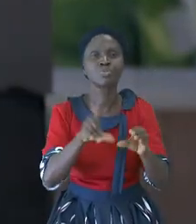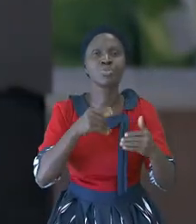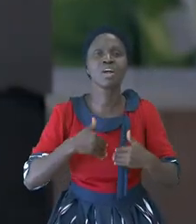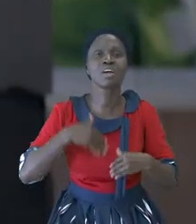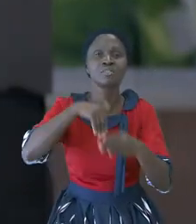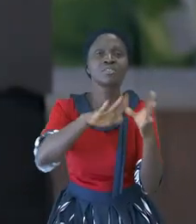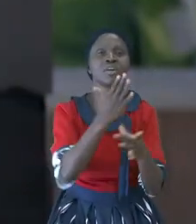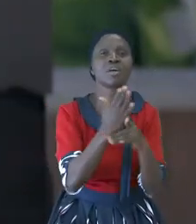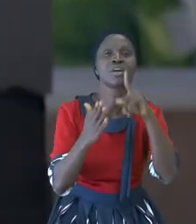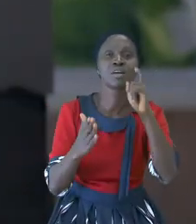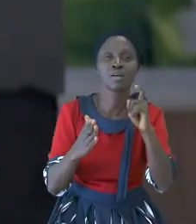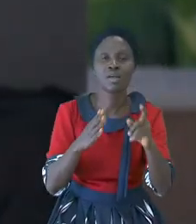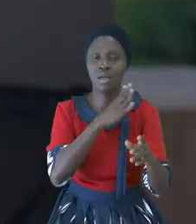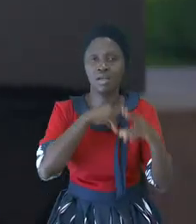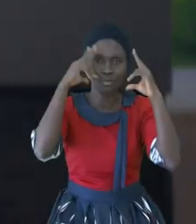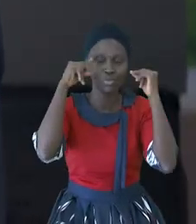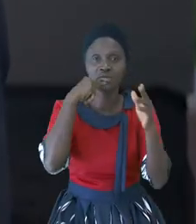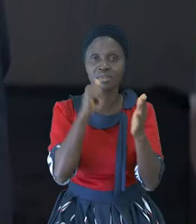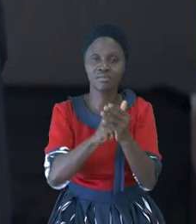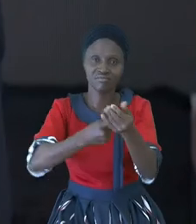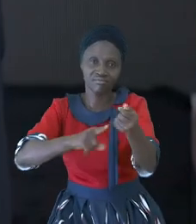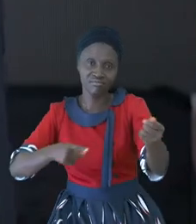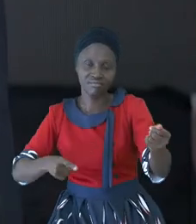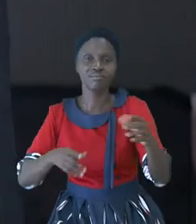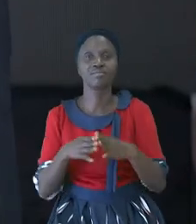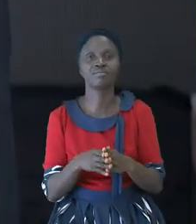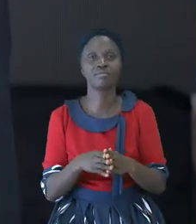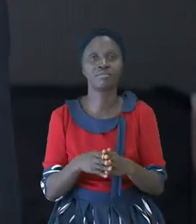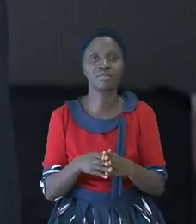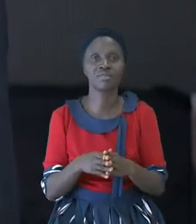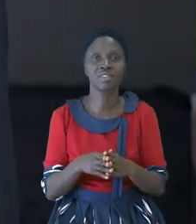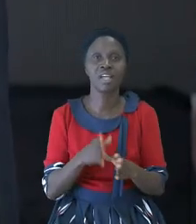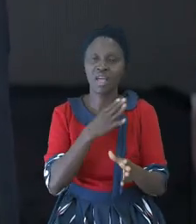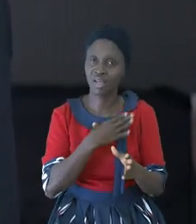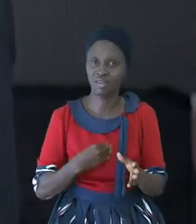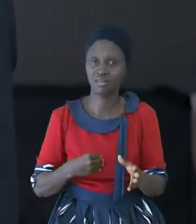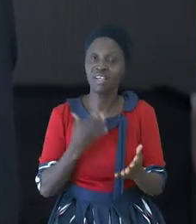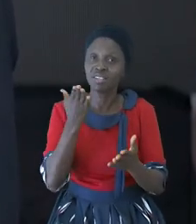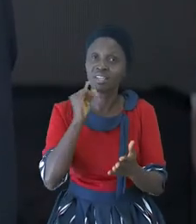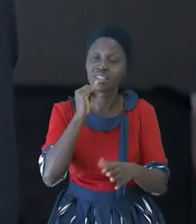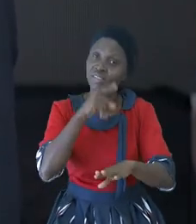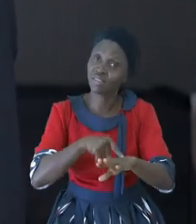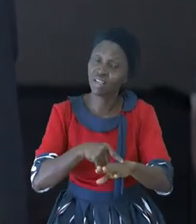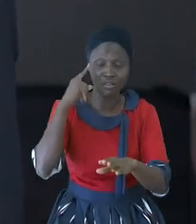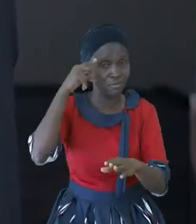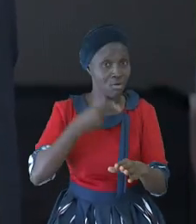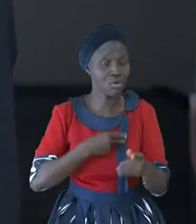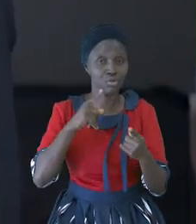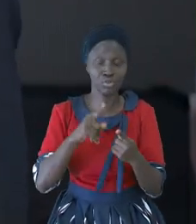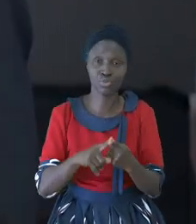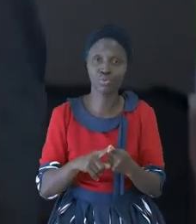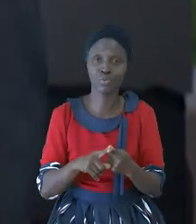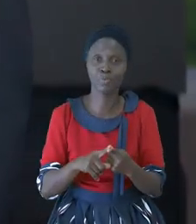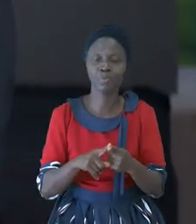then? There are times we stop crying and we start acting. We stop praying and we